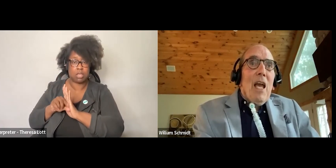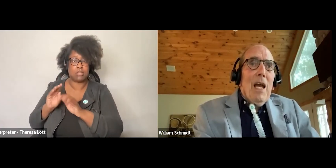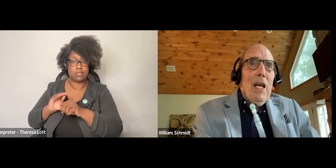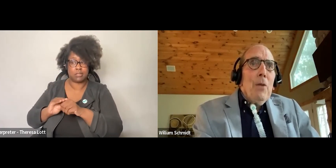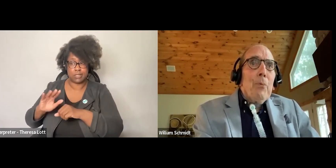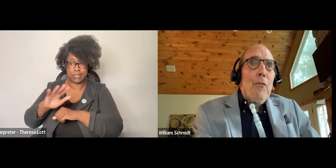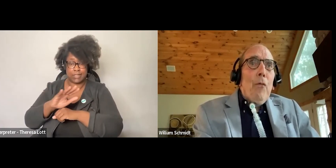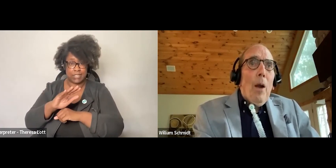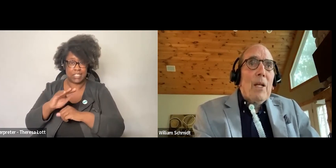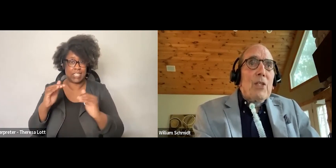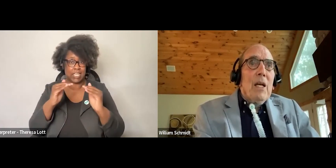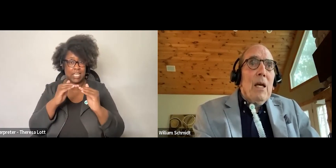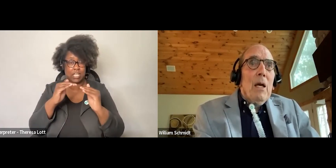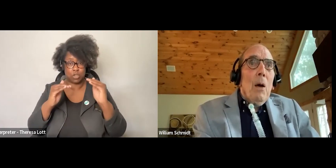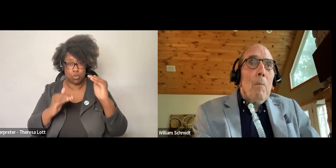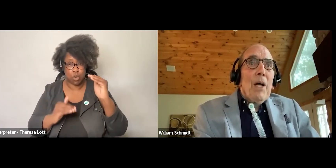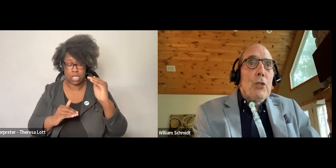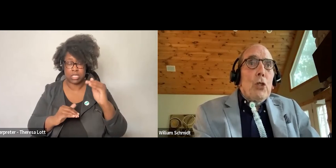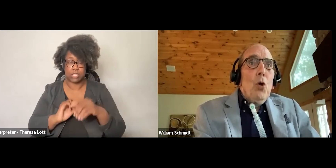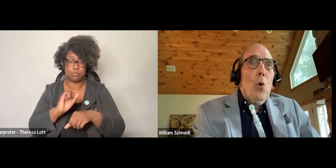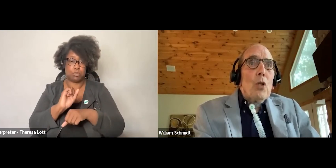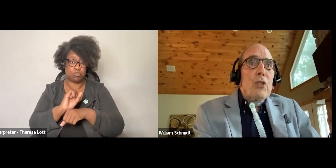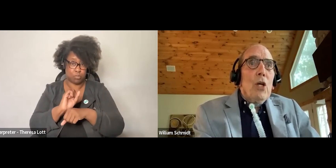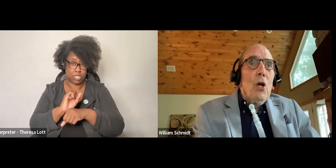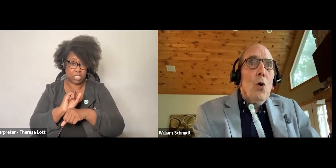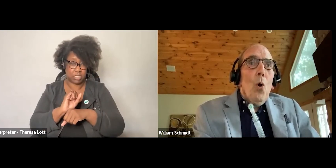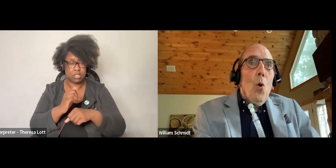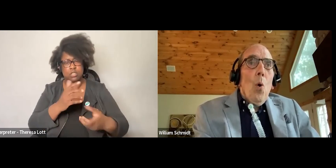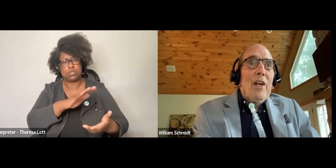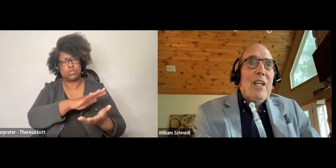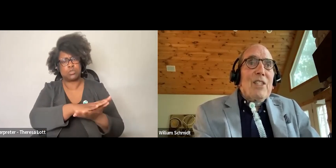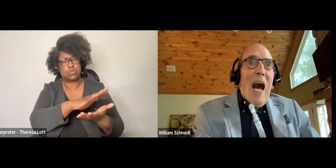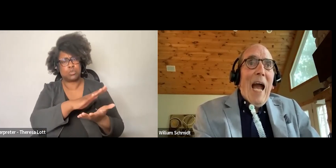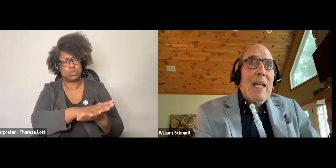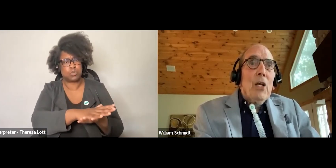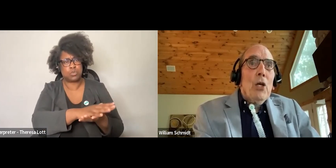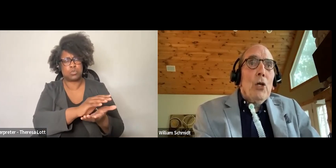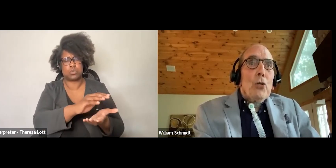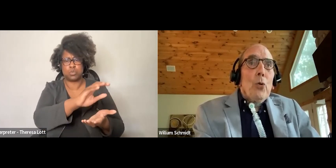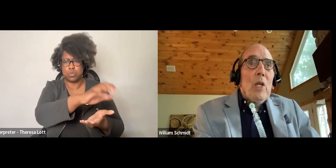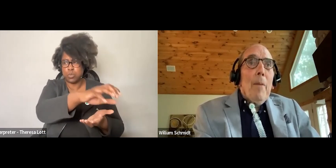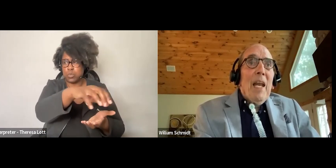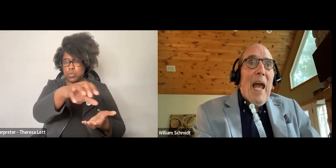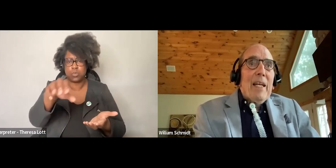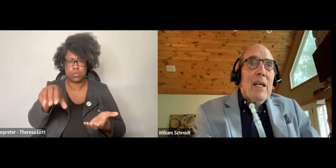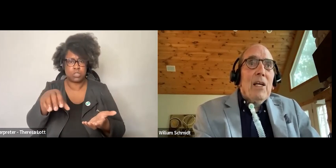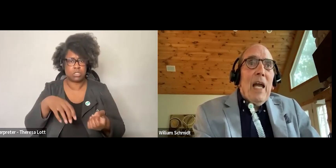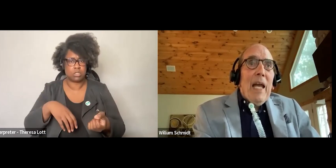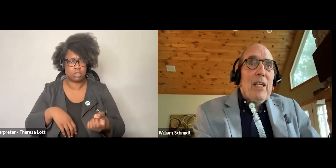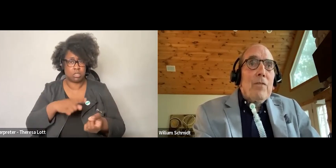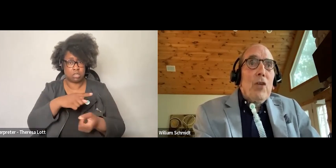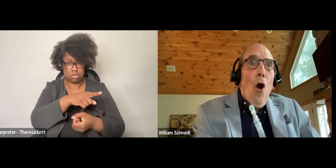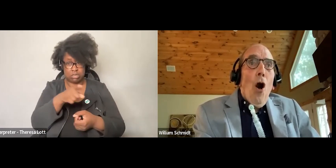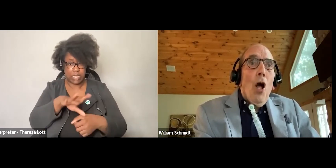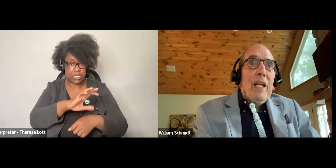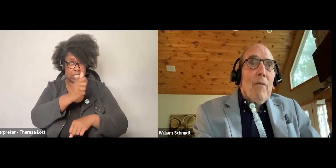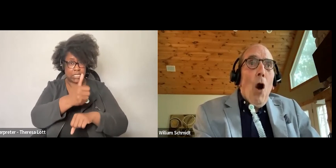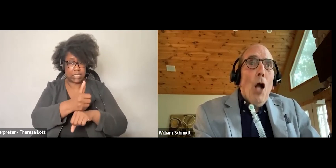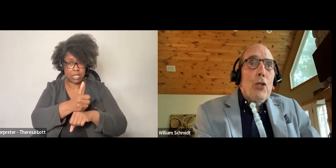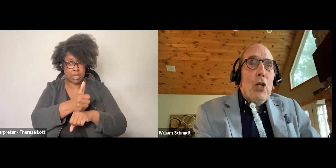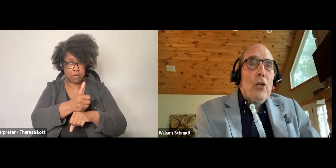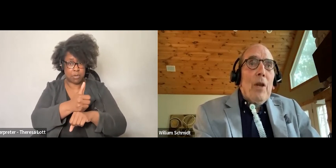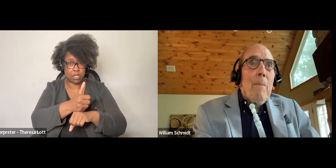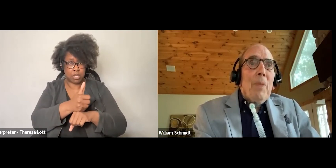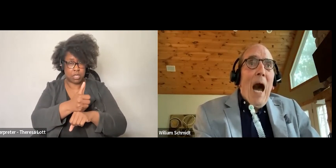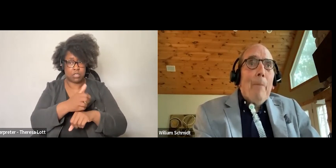inequalities and performance, but schools who are designed to eliminate and give